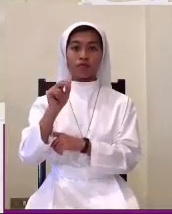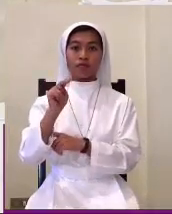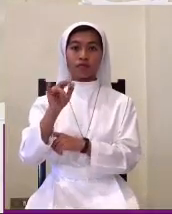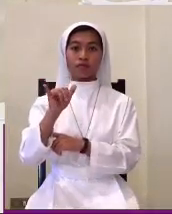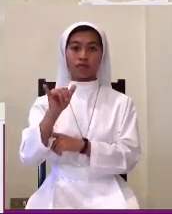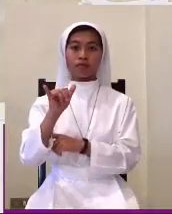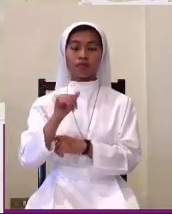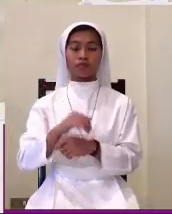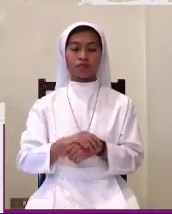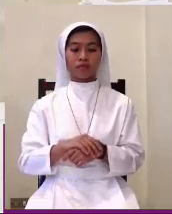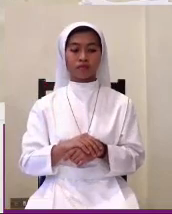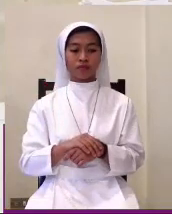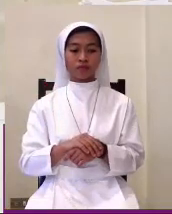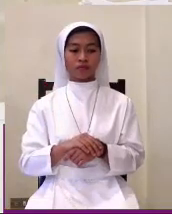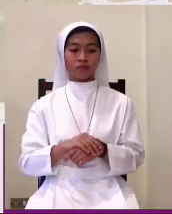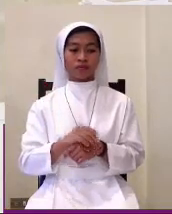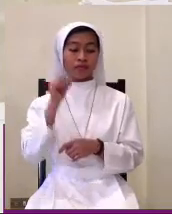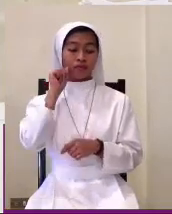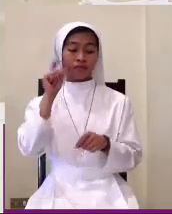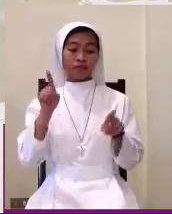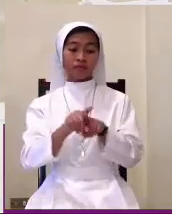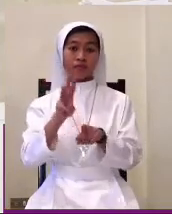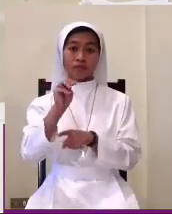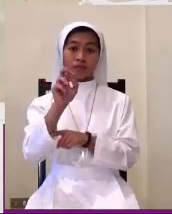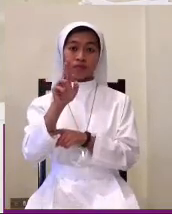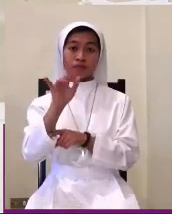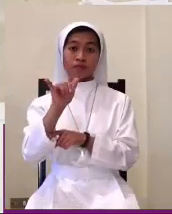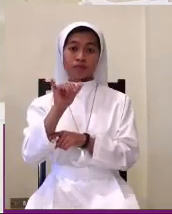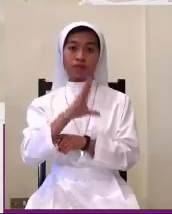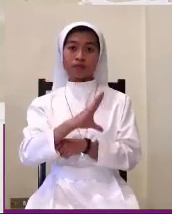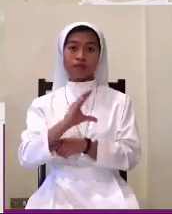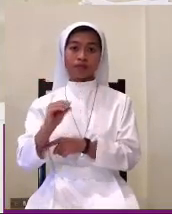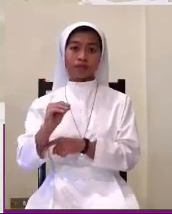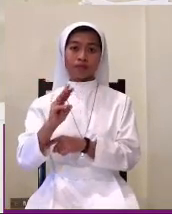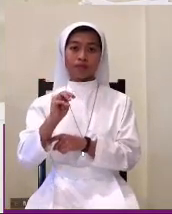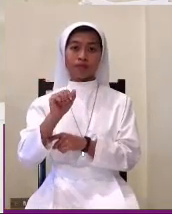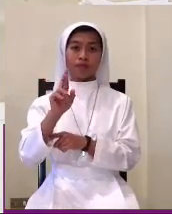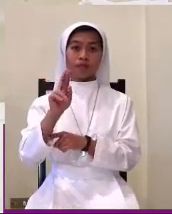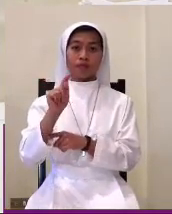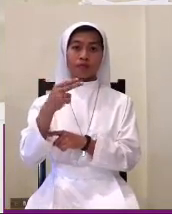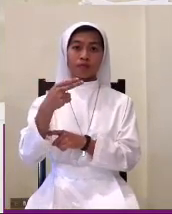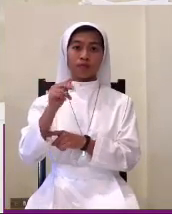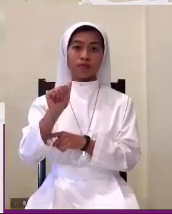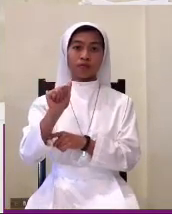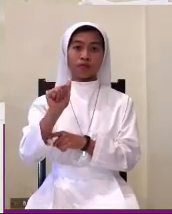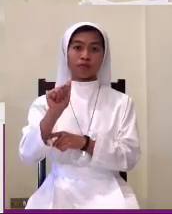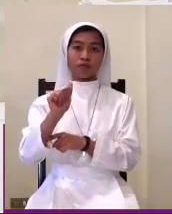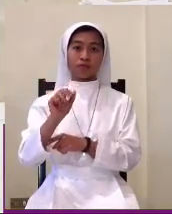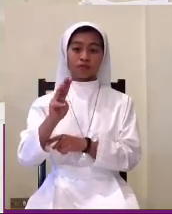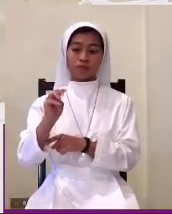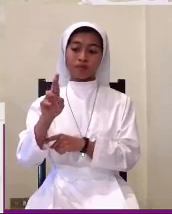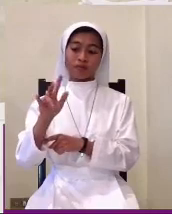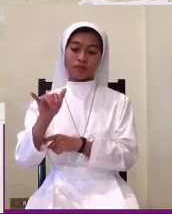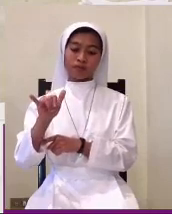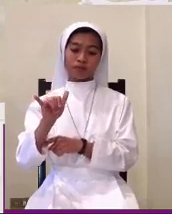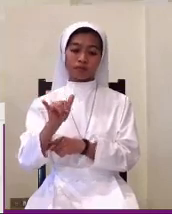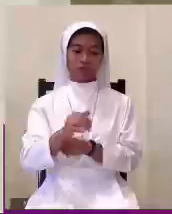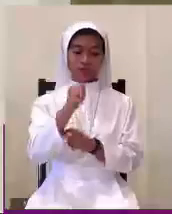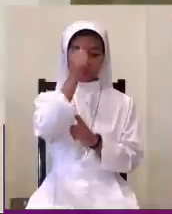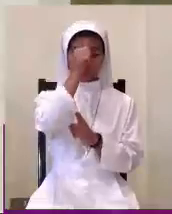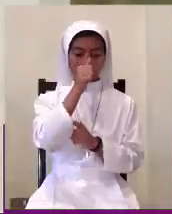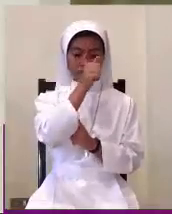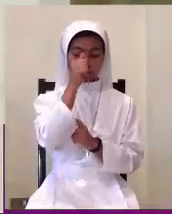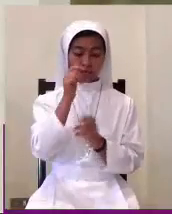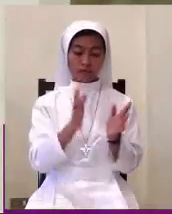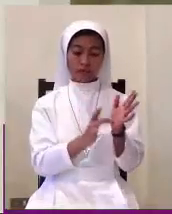Martha. Mary was the one who had anointed the Lord with perfumed oil and dried his feet with her